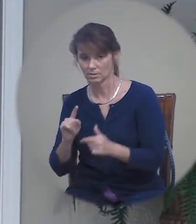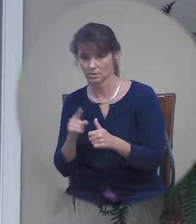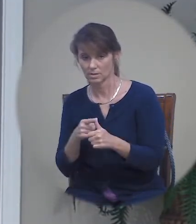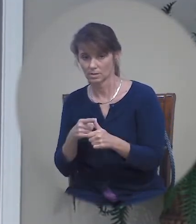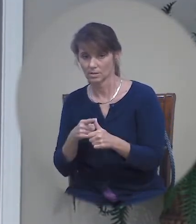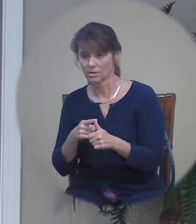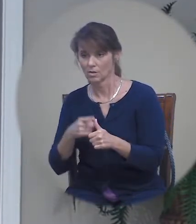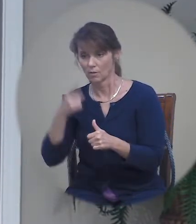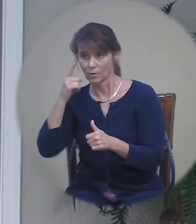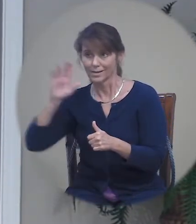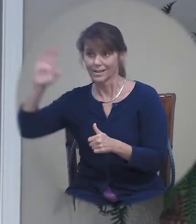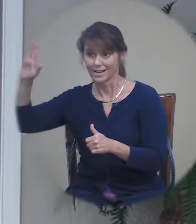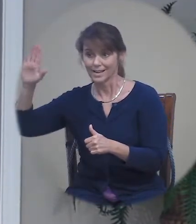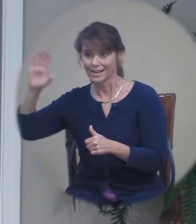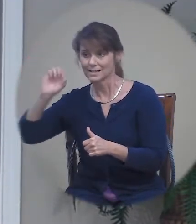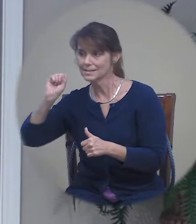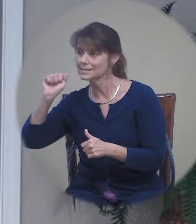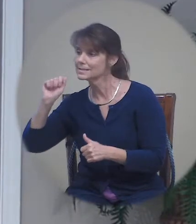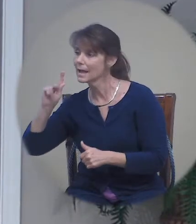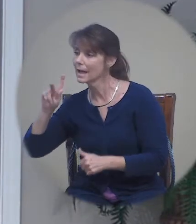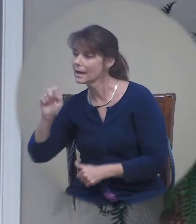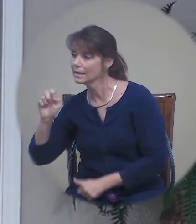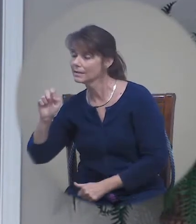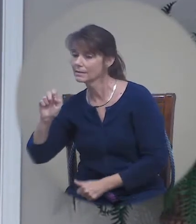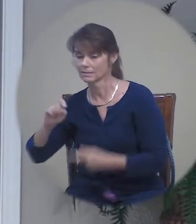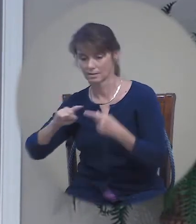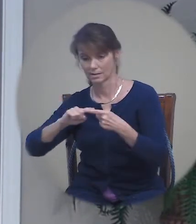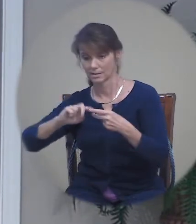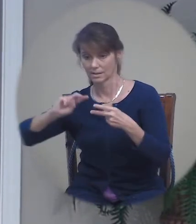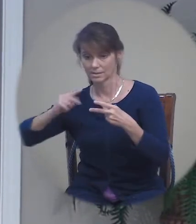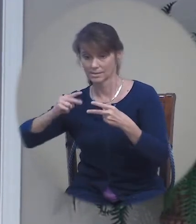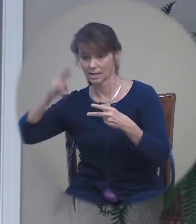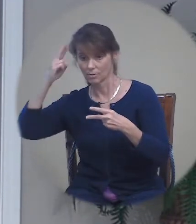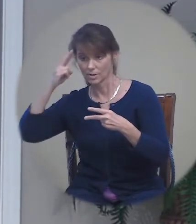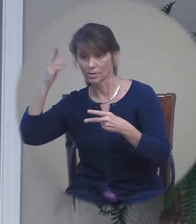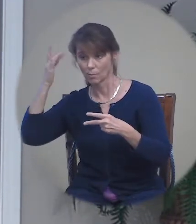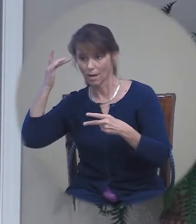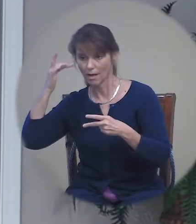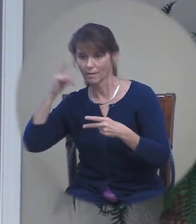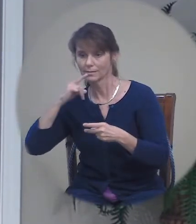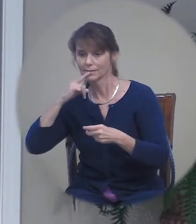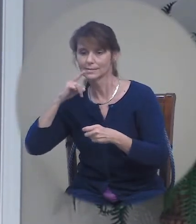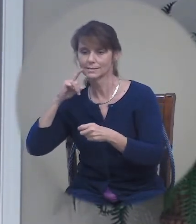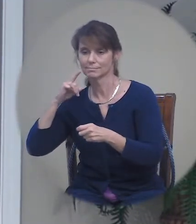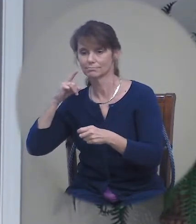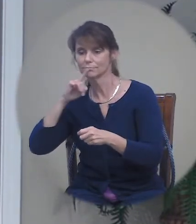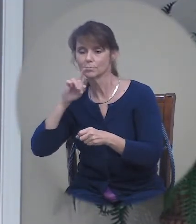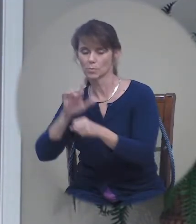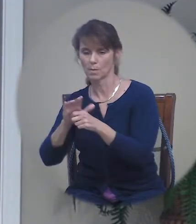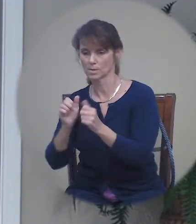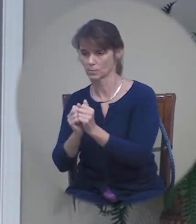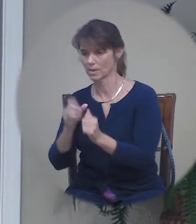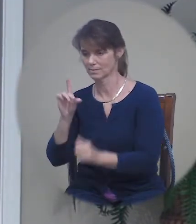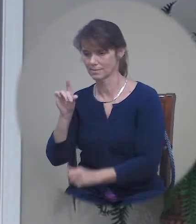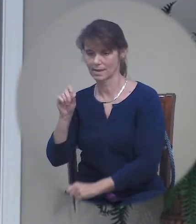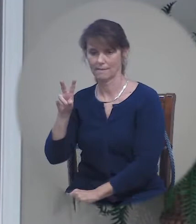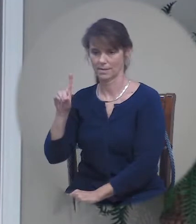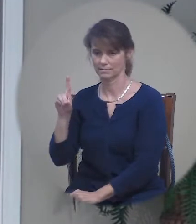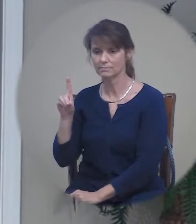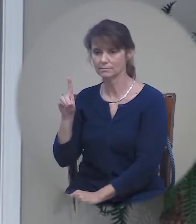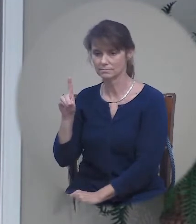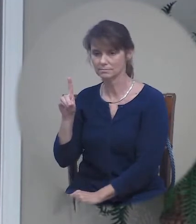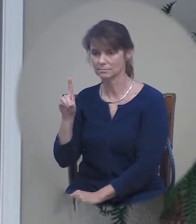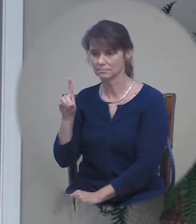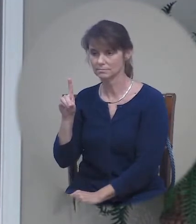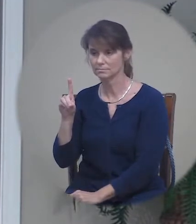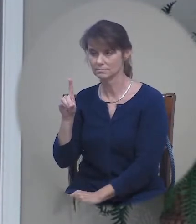his sake, and secondly, for the sake of his servant David. So how does the Lord accomplish this?